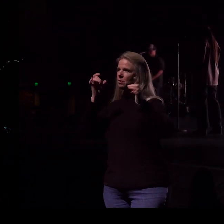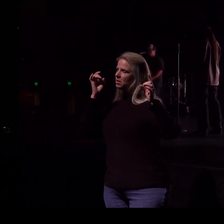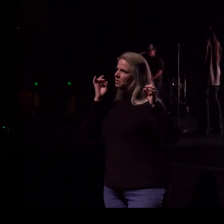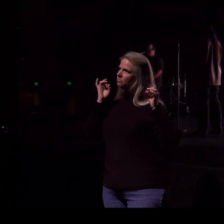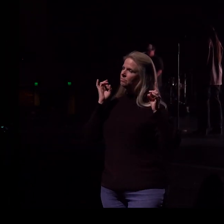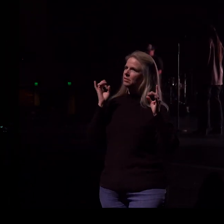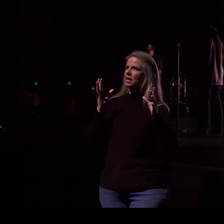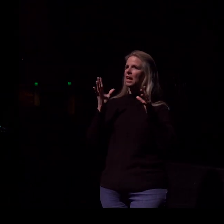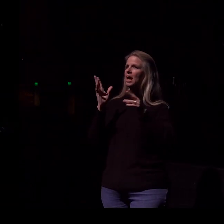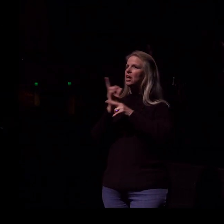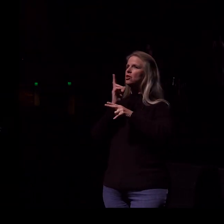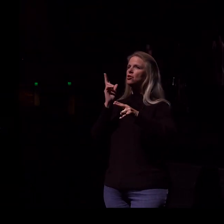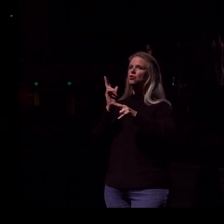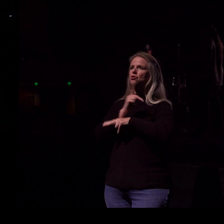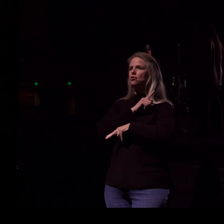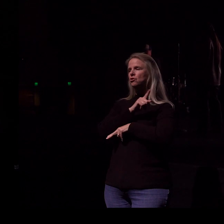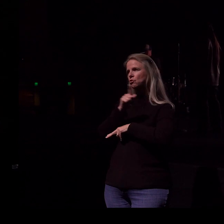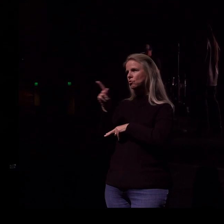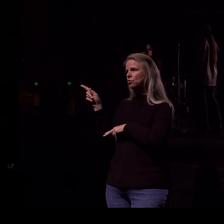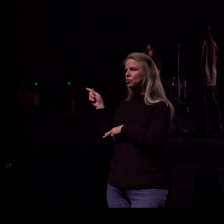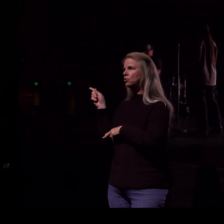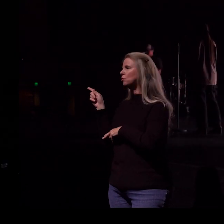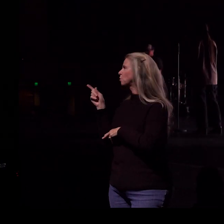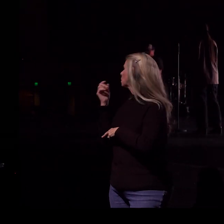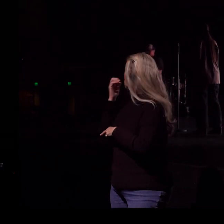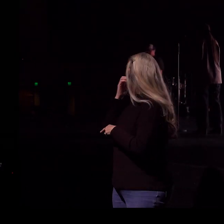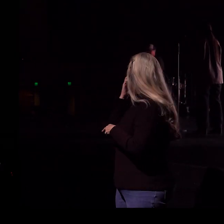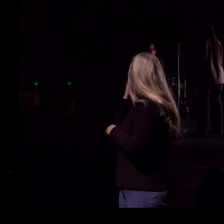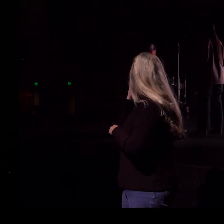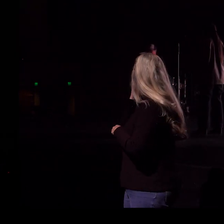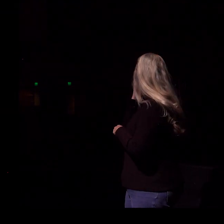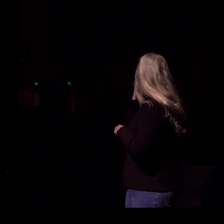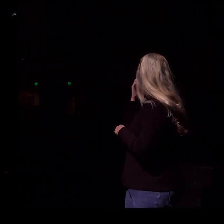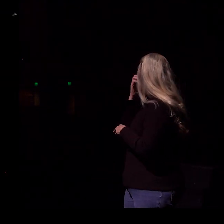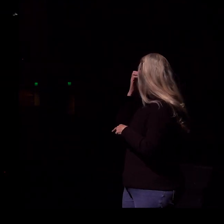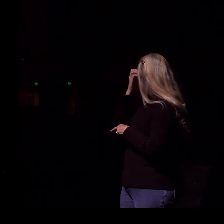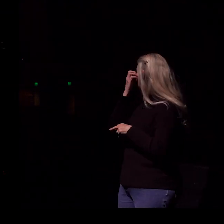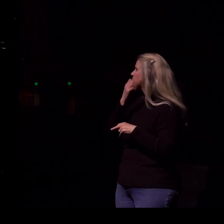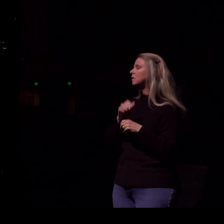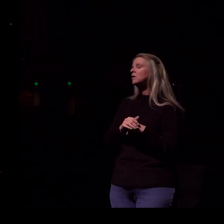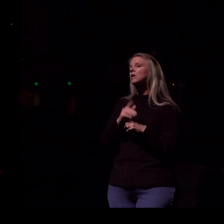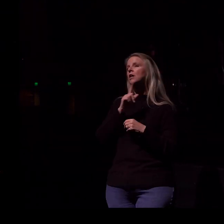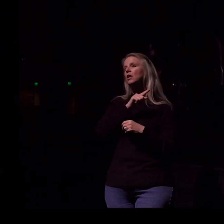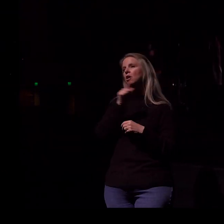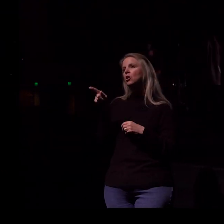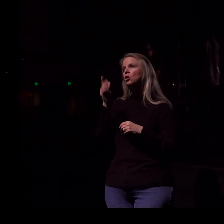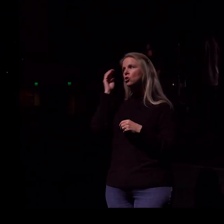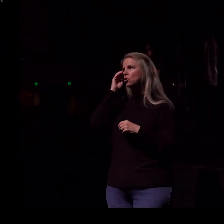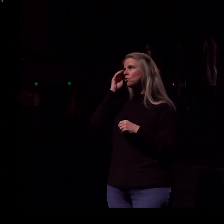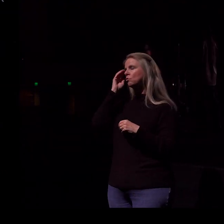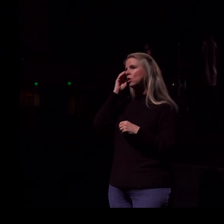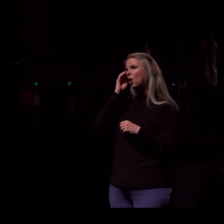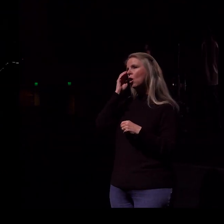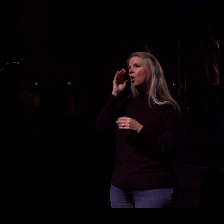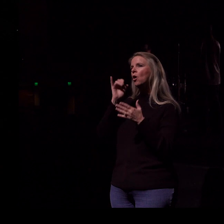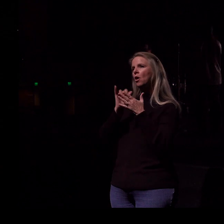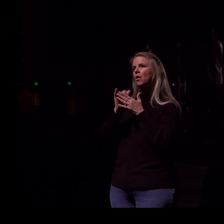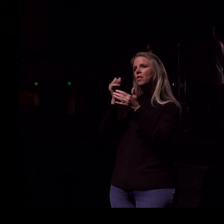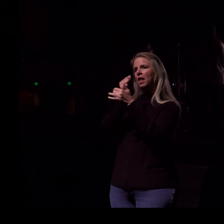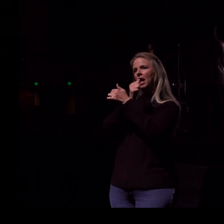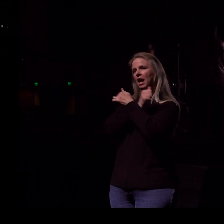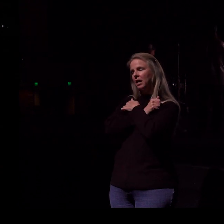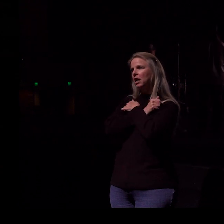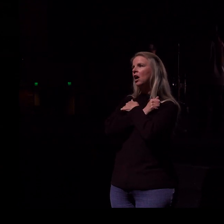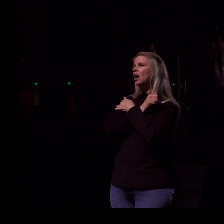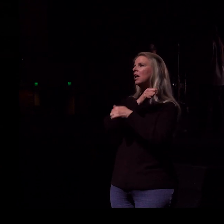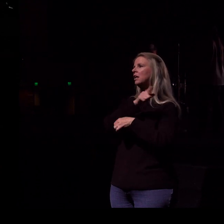you. You look at every man and you love him because you know God loves him, and he might be the worst person you've